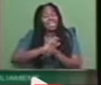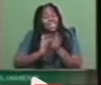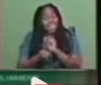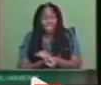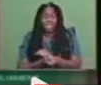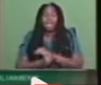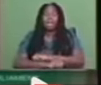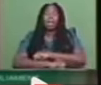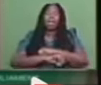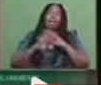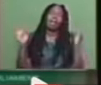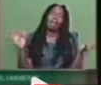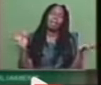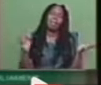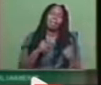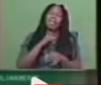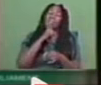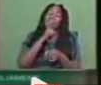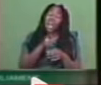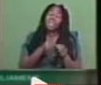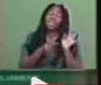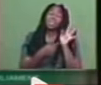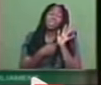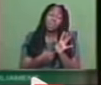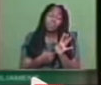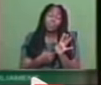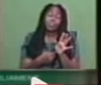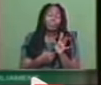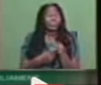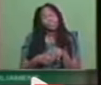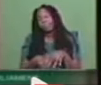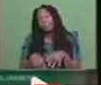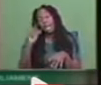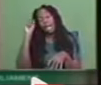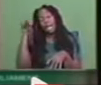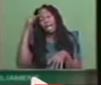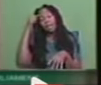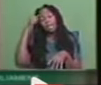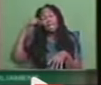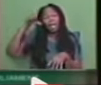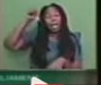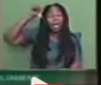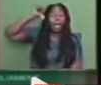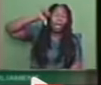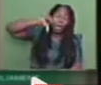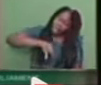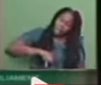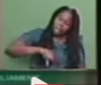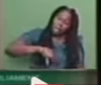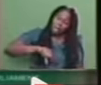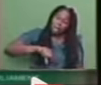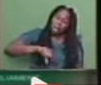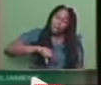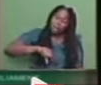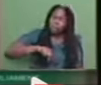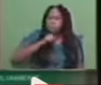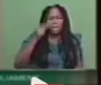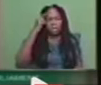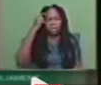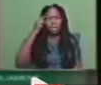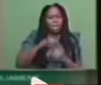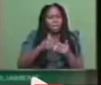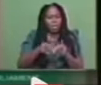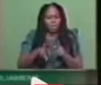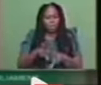and evidence show an incapable, apathetic, and indifferent administration with regard to the humanity of the citizenry of our